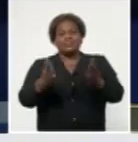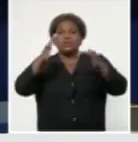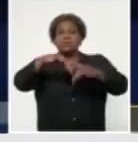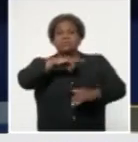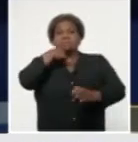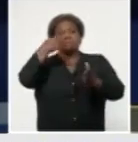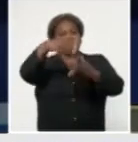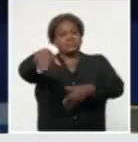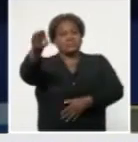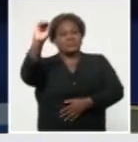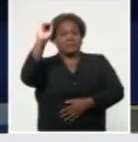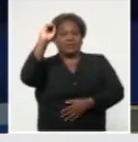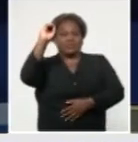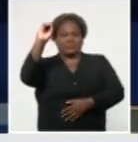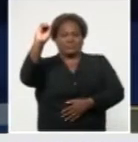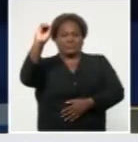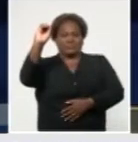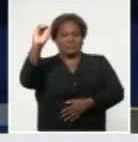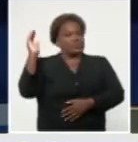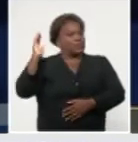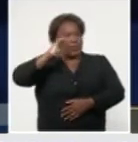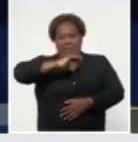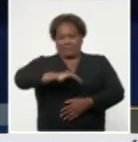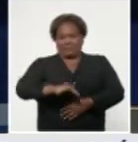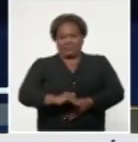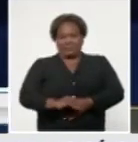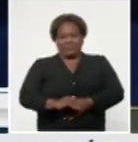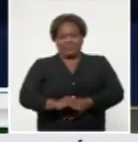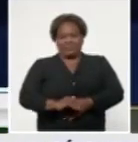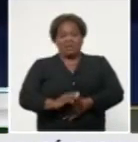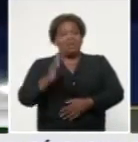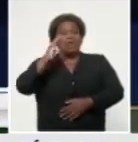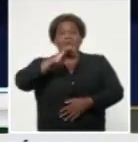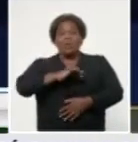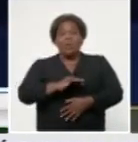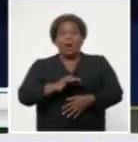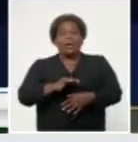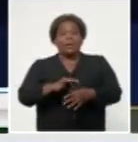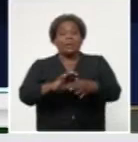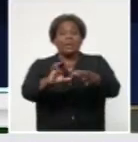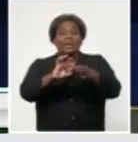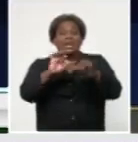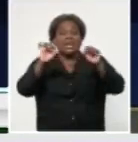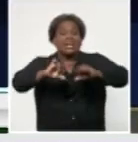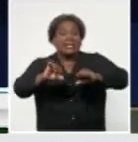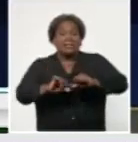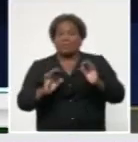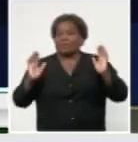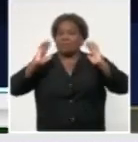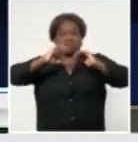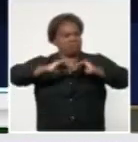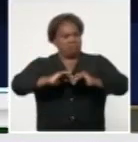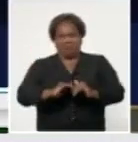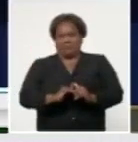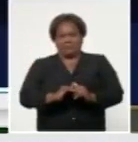Today is a day in which at least we have no fatalities and no critical